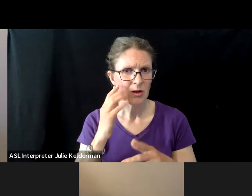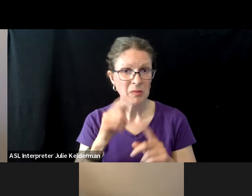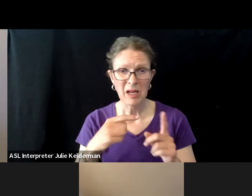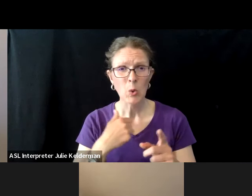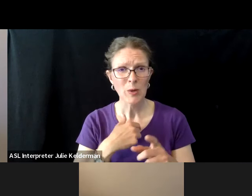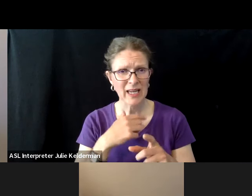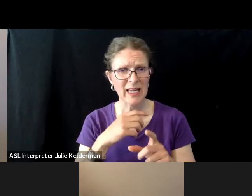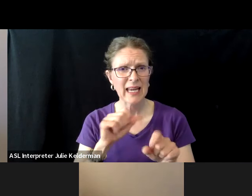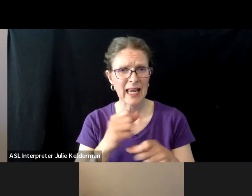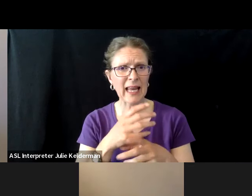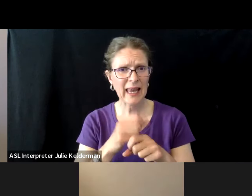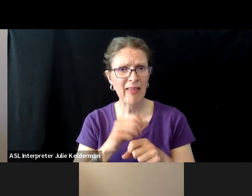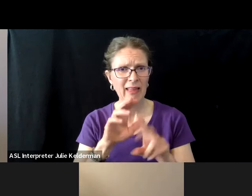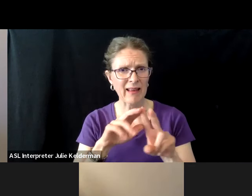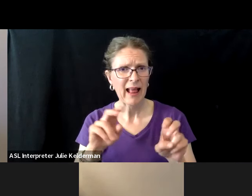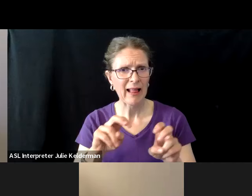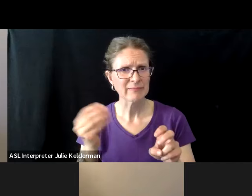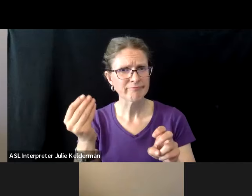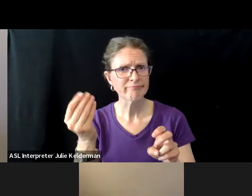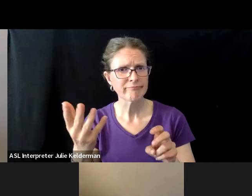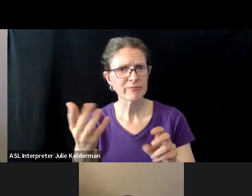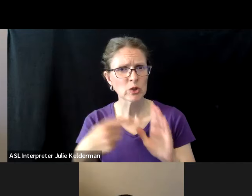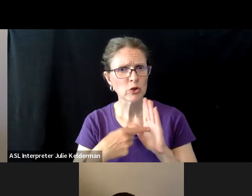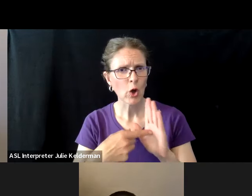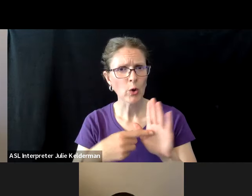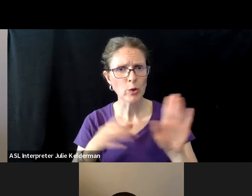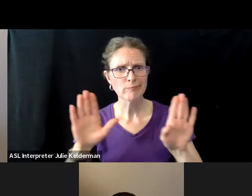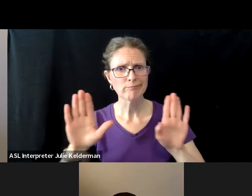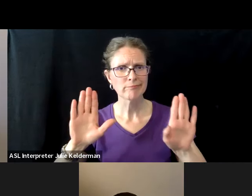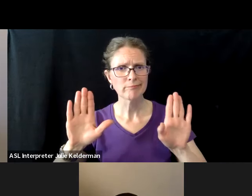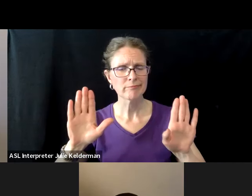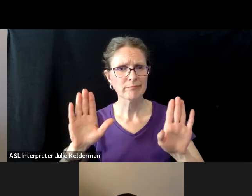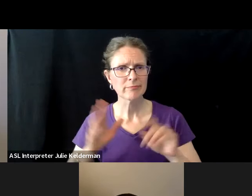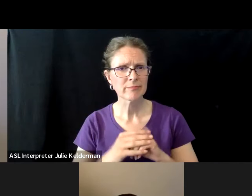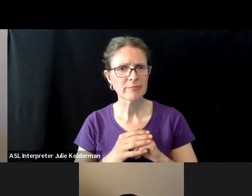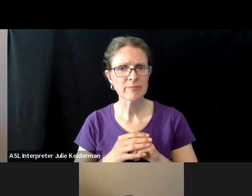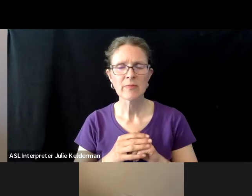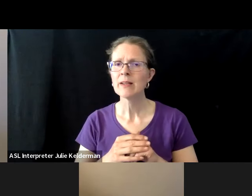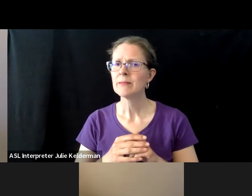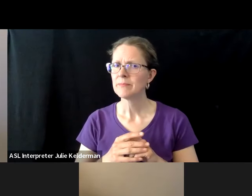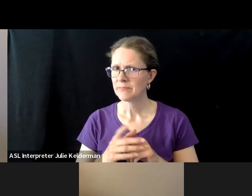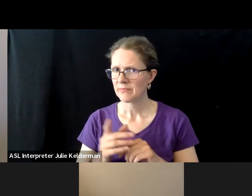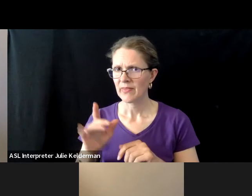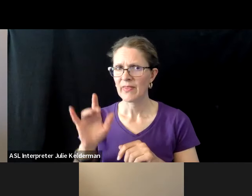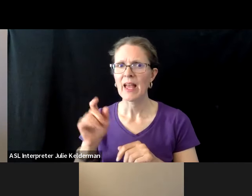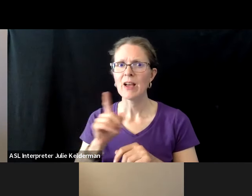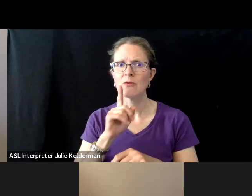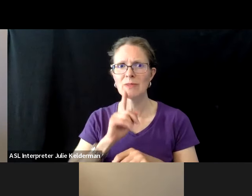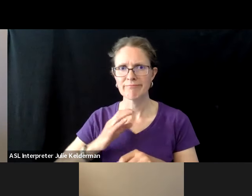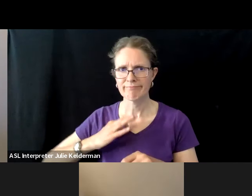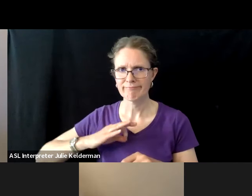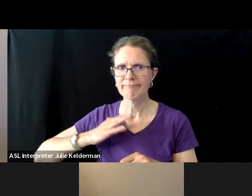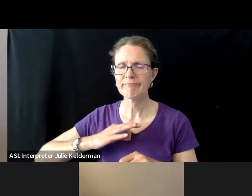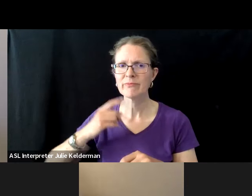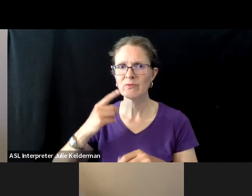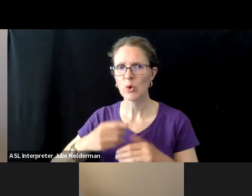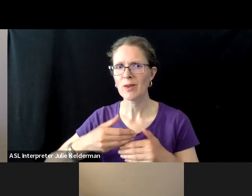that analysis to you just to show you Yeah. side by side. I think that'd be very useful at the